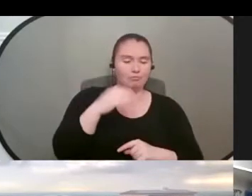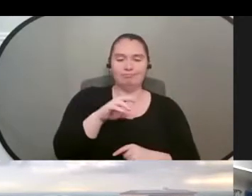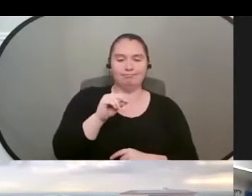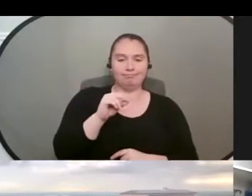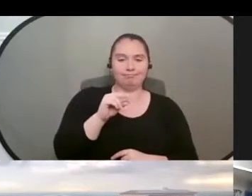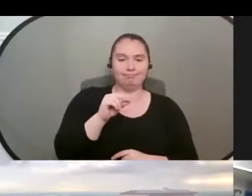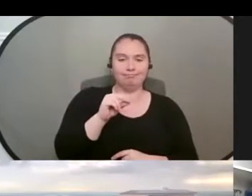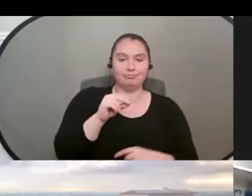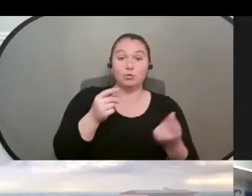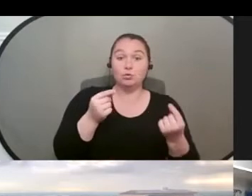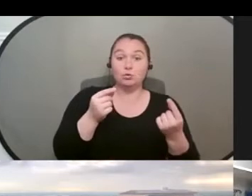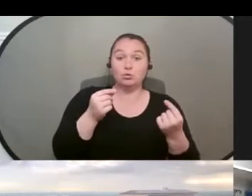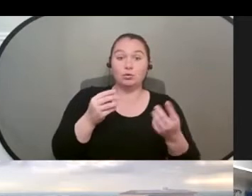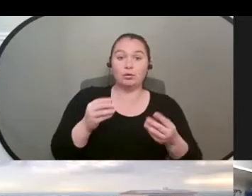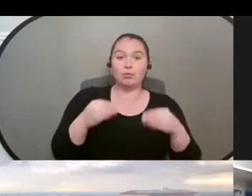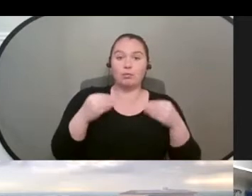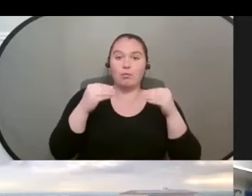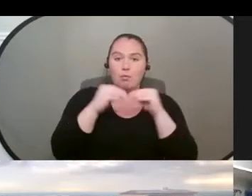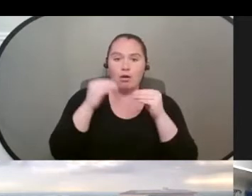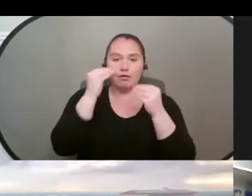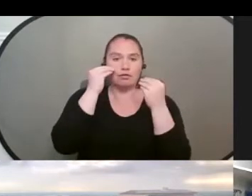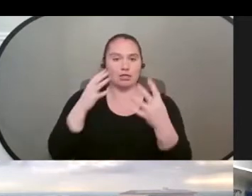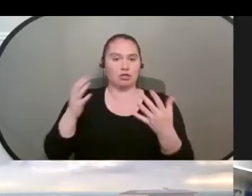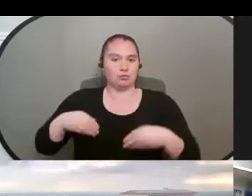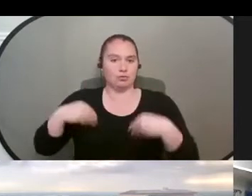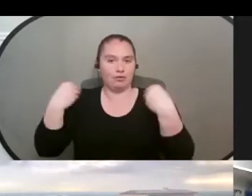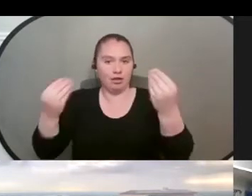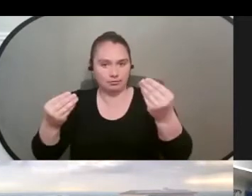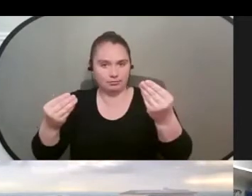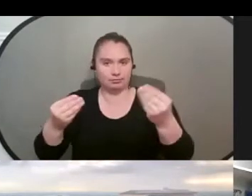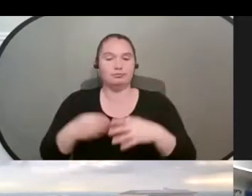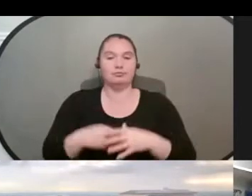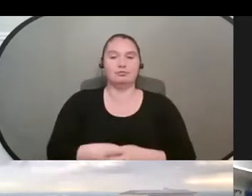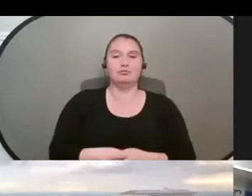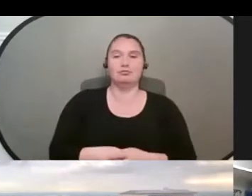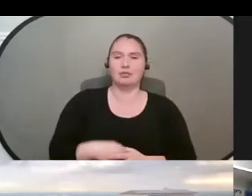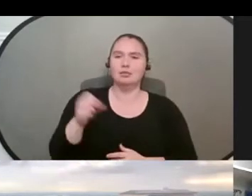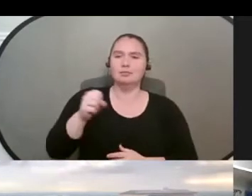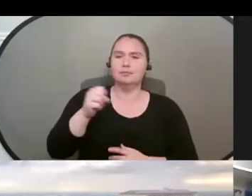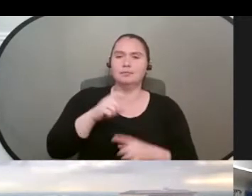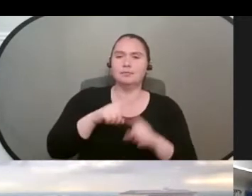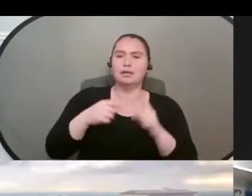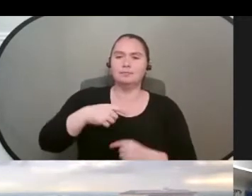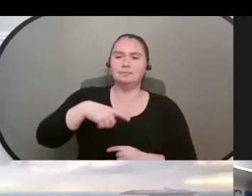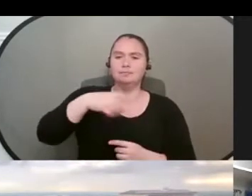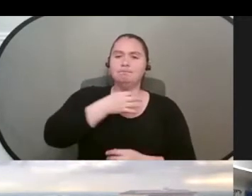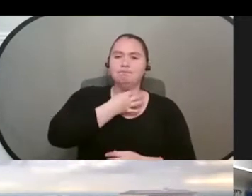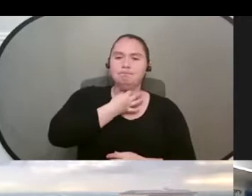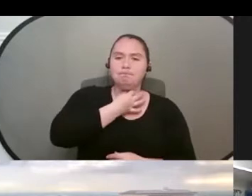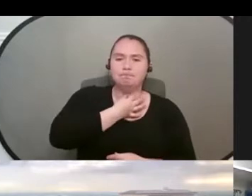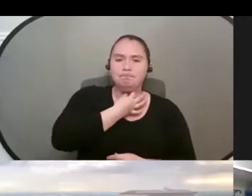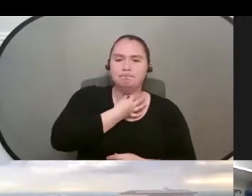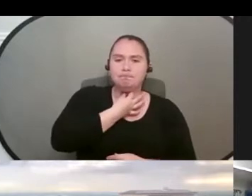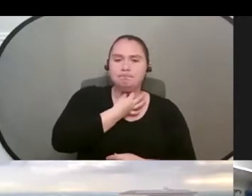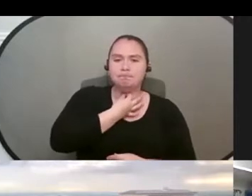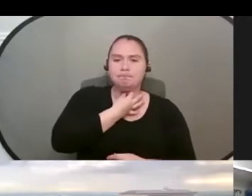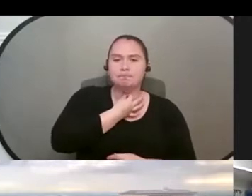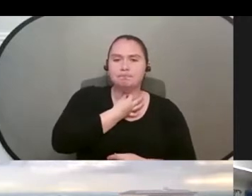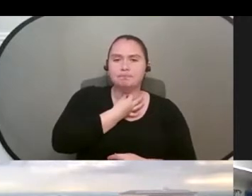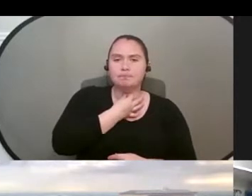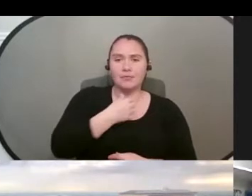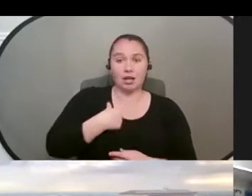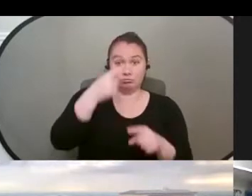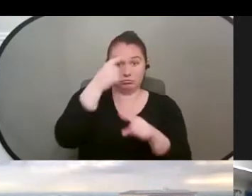provide additional data at this point. Yeah. I would And I'm just curious, and if there's anybody on the, so I agree